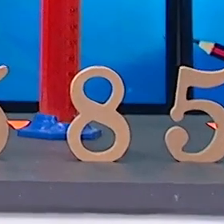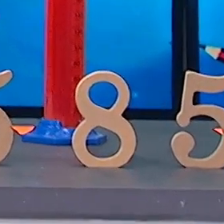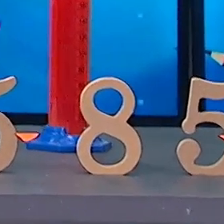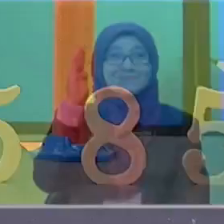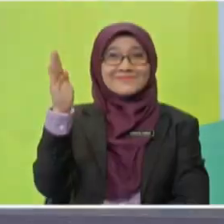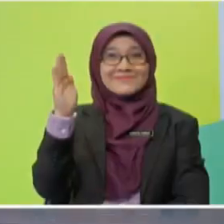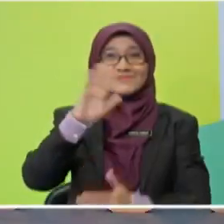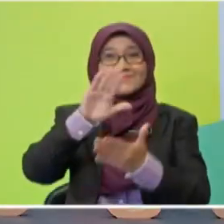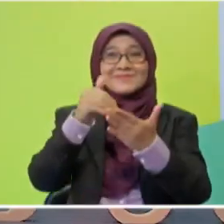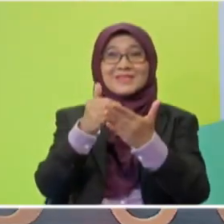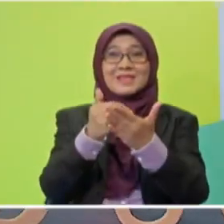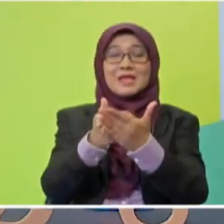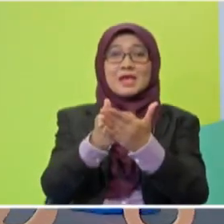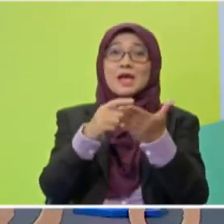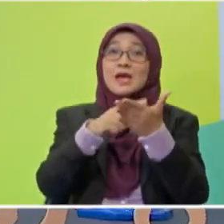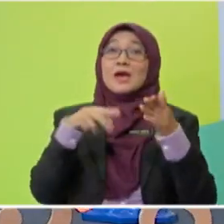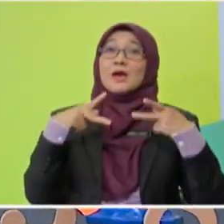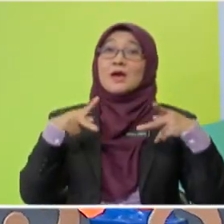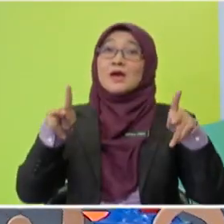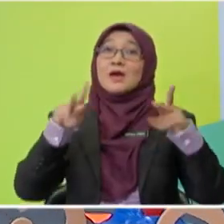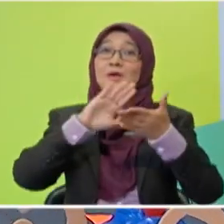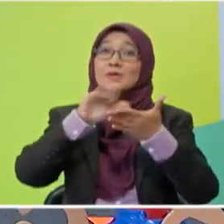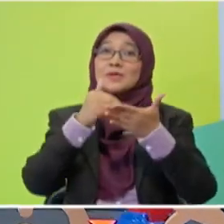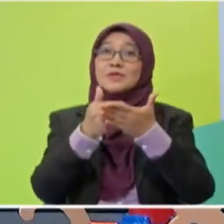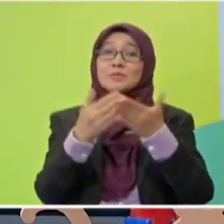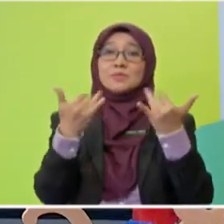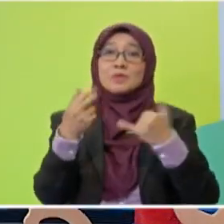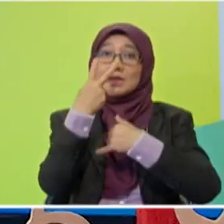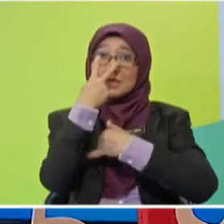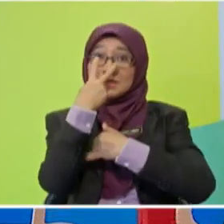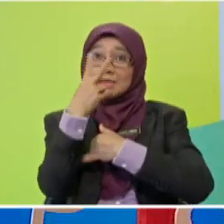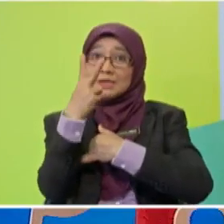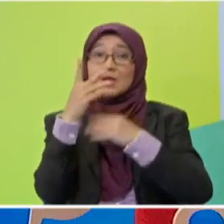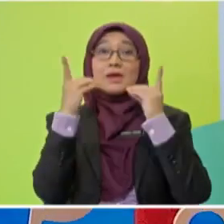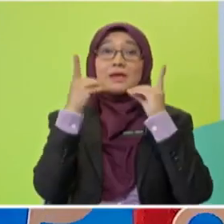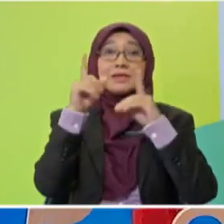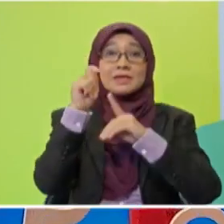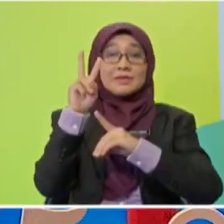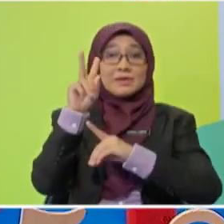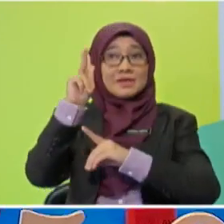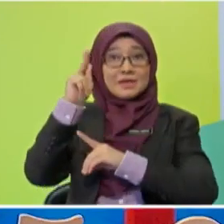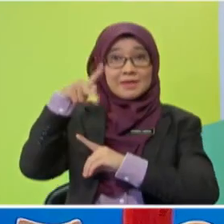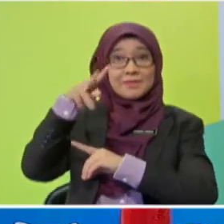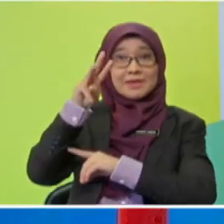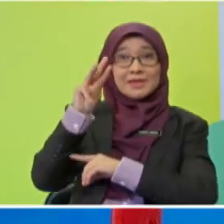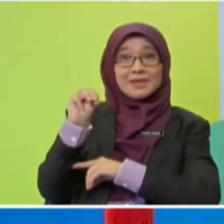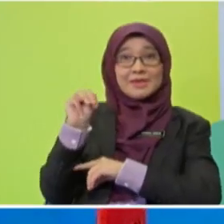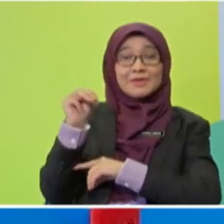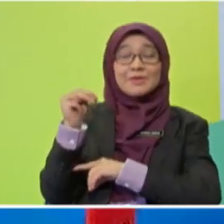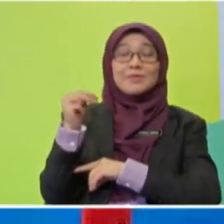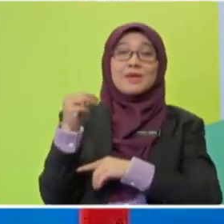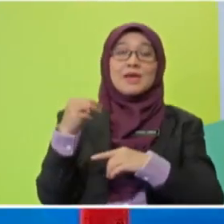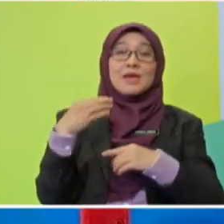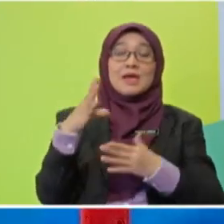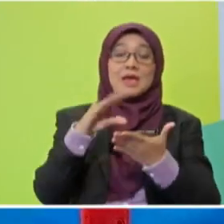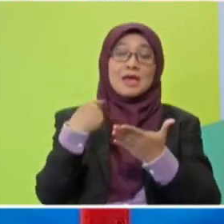Hello everyone. How are y'all doing at home? You are now watching DidikTV KPM, and today we are in the level 2